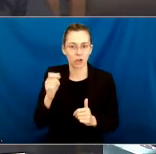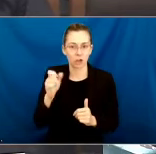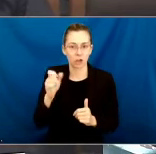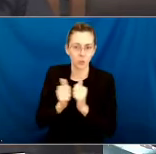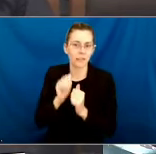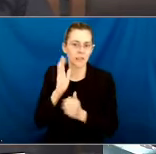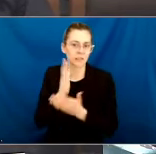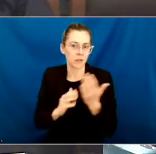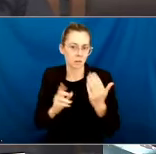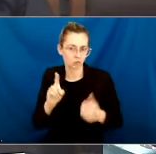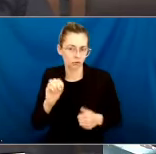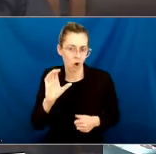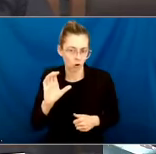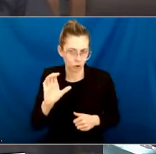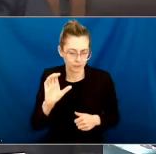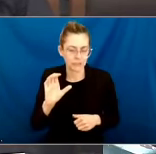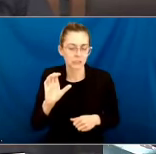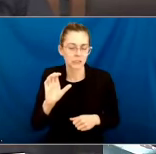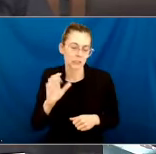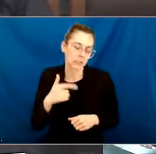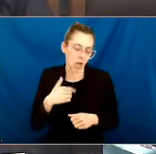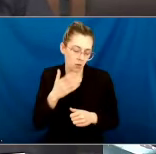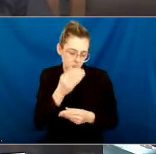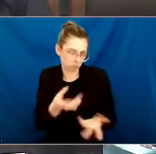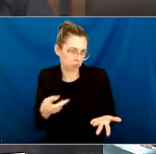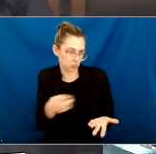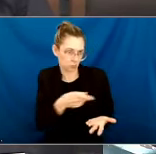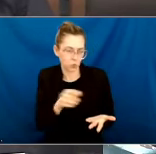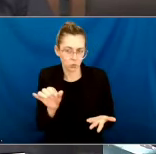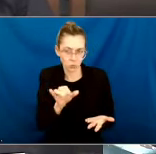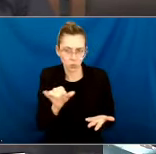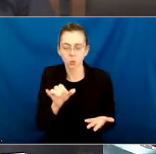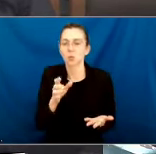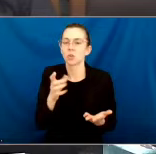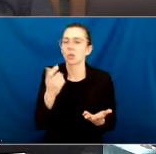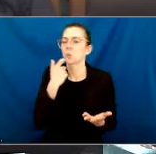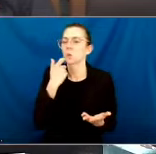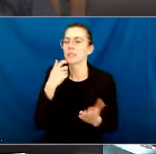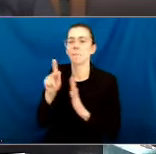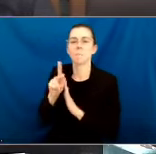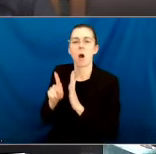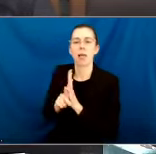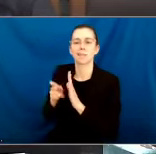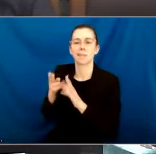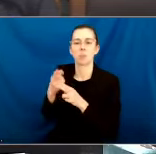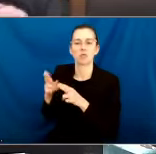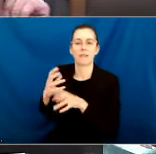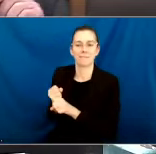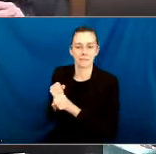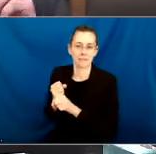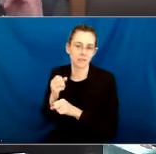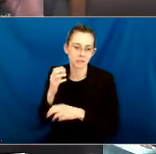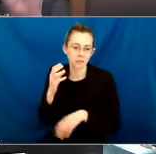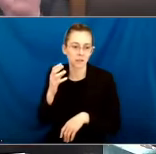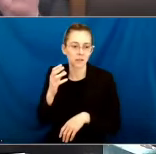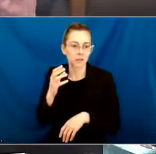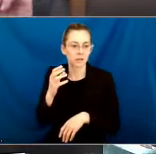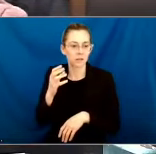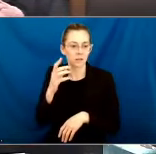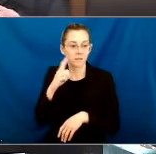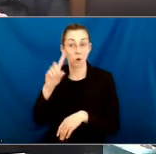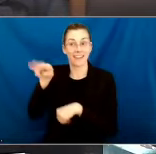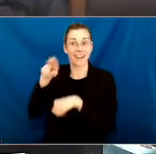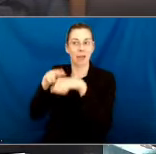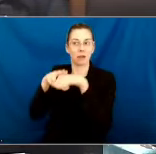others about recent policy briefs at the national level, pointing out the importance of individuals with